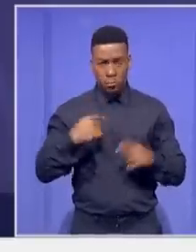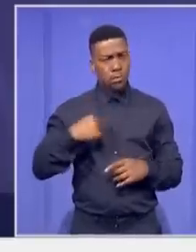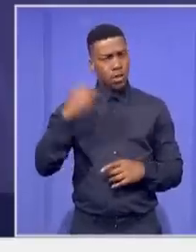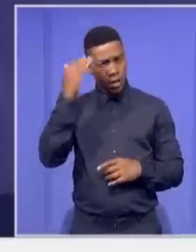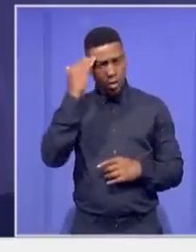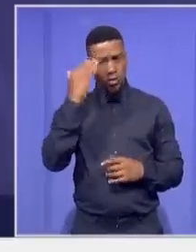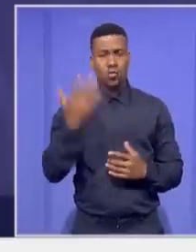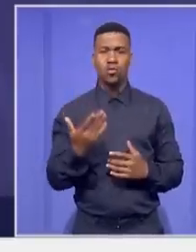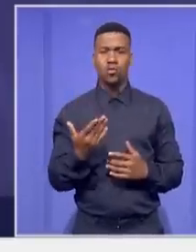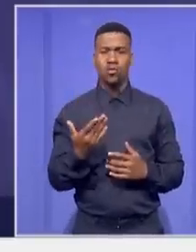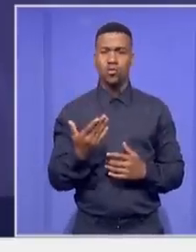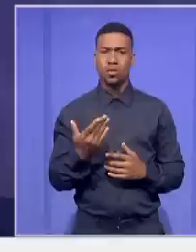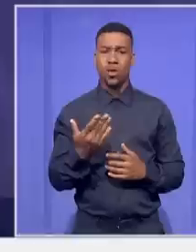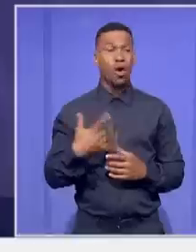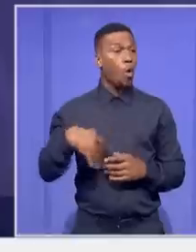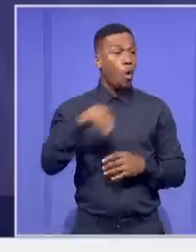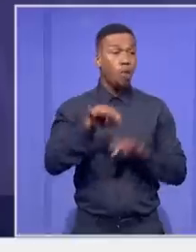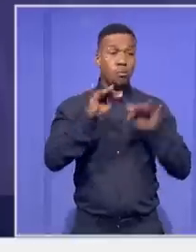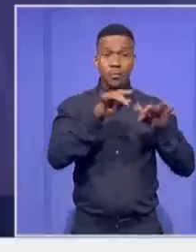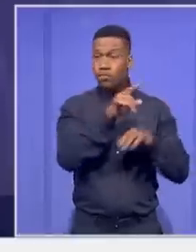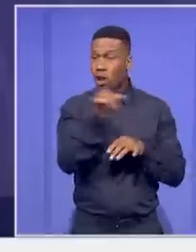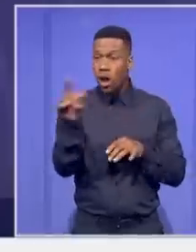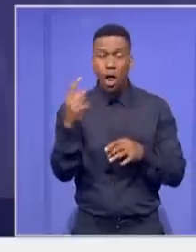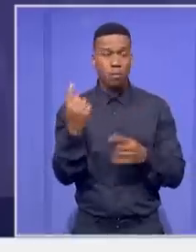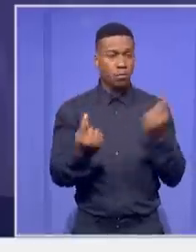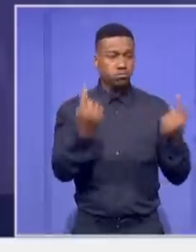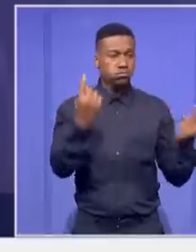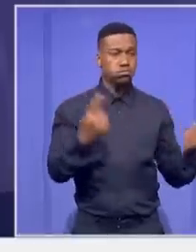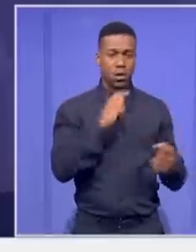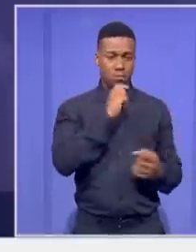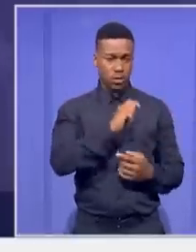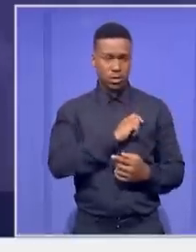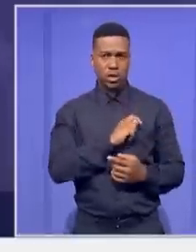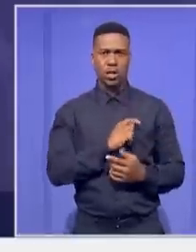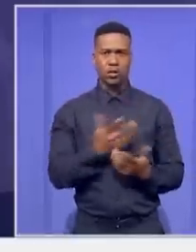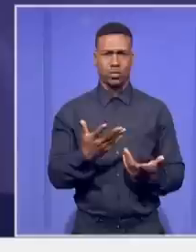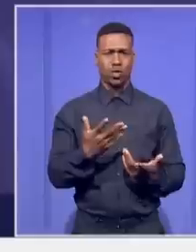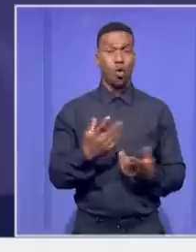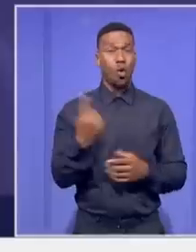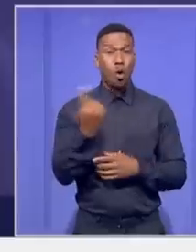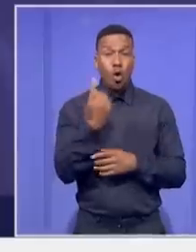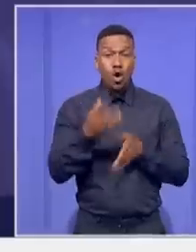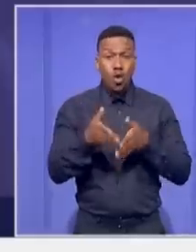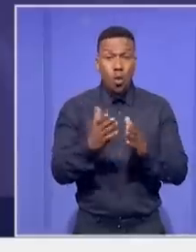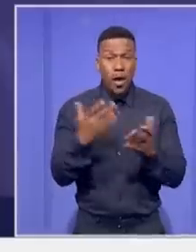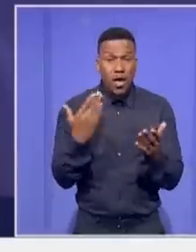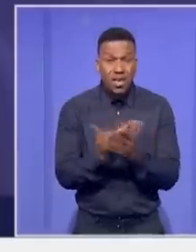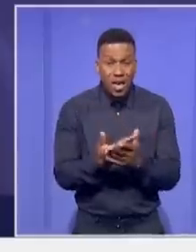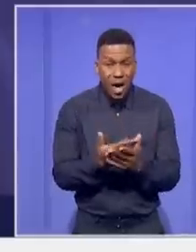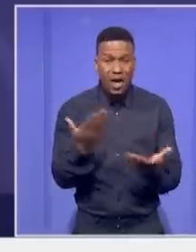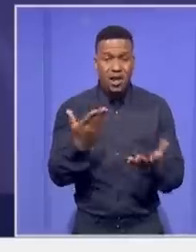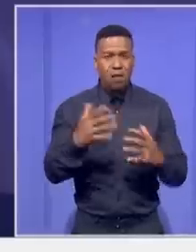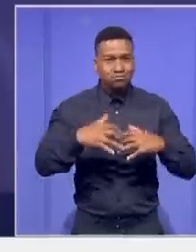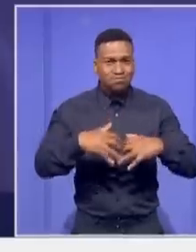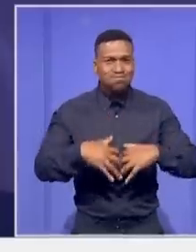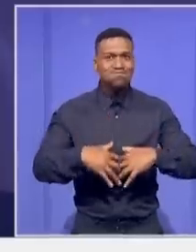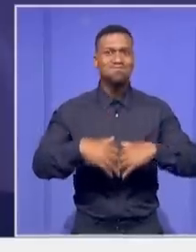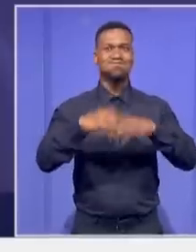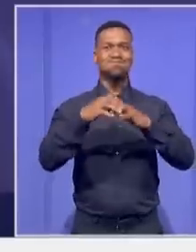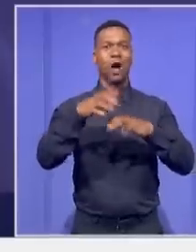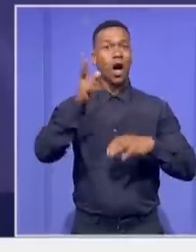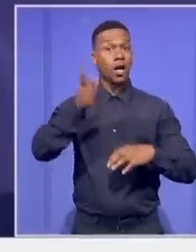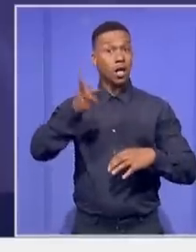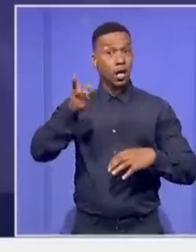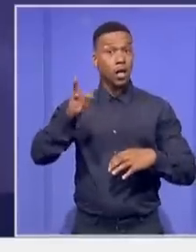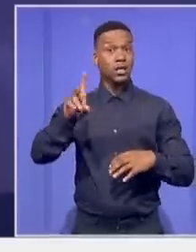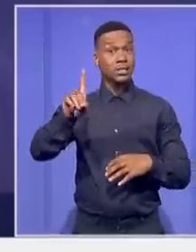so did everyone who I trusted and listened to, that the only way to resuscitate the DA and to save South Africa,